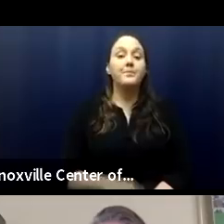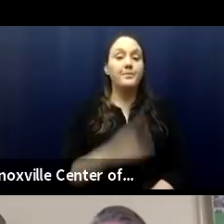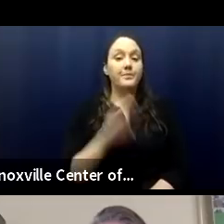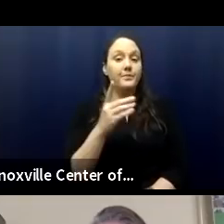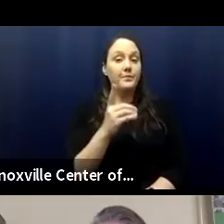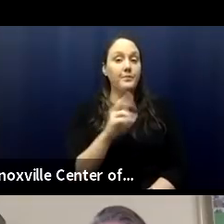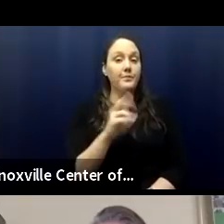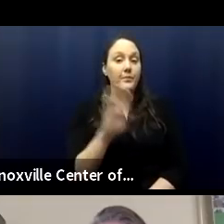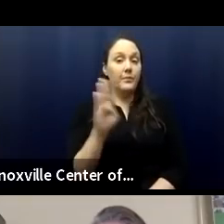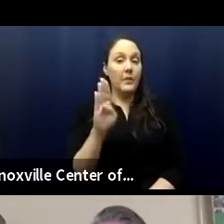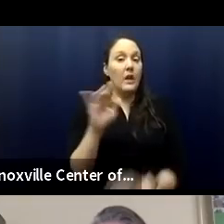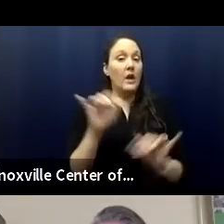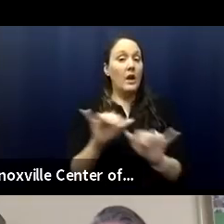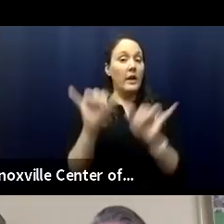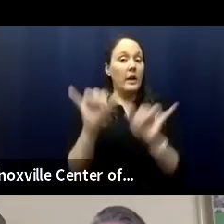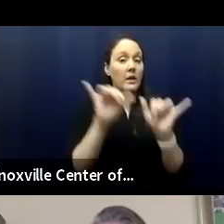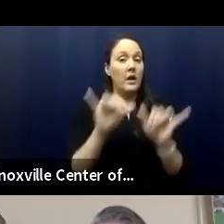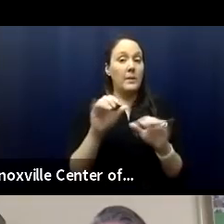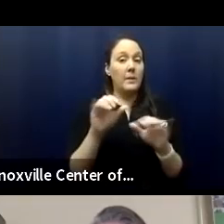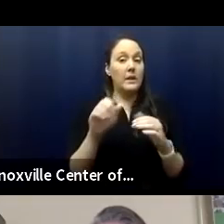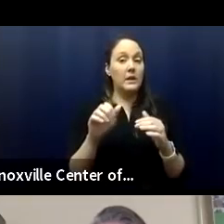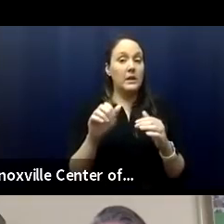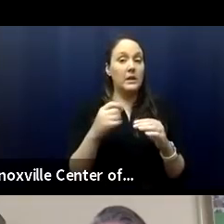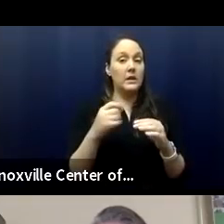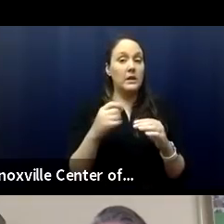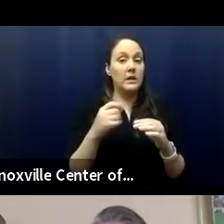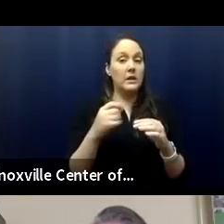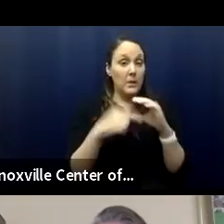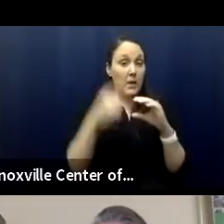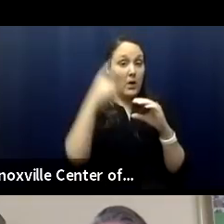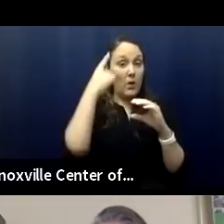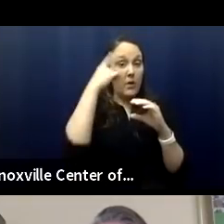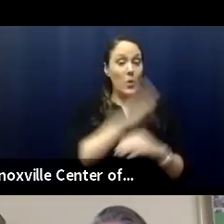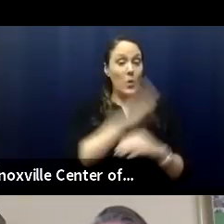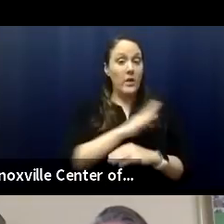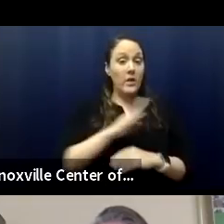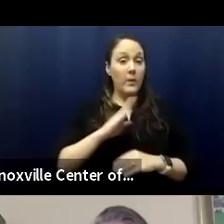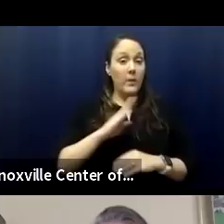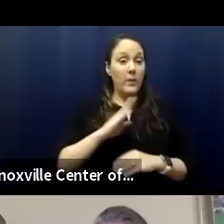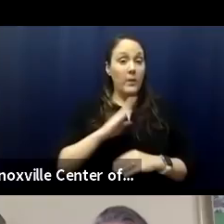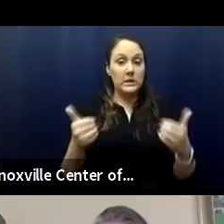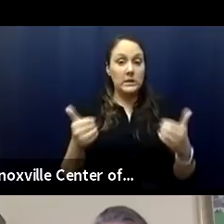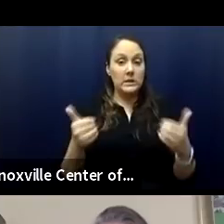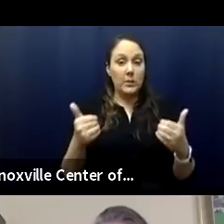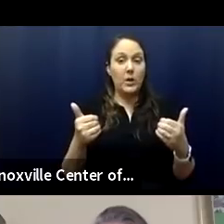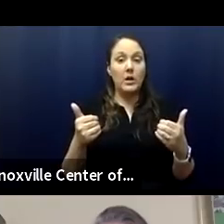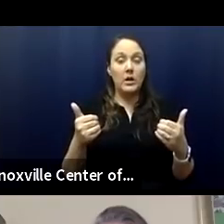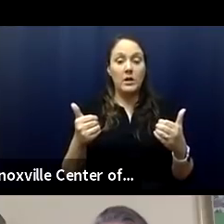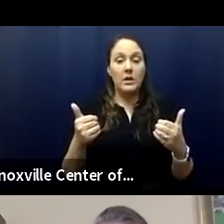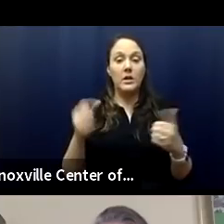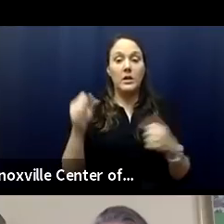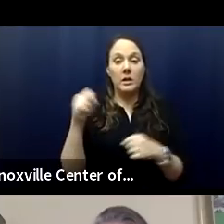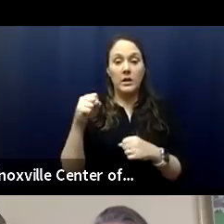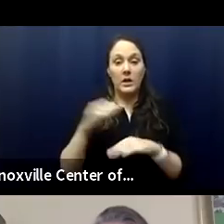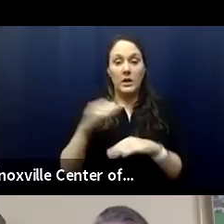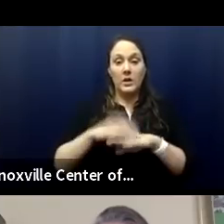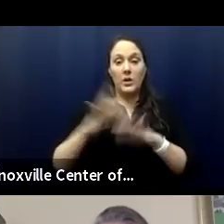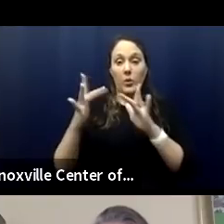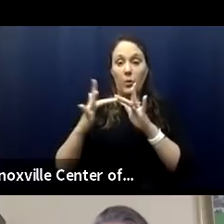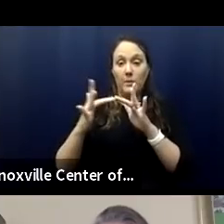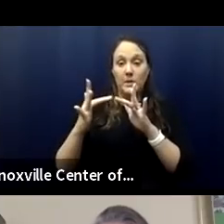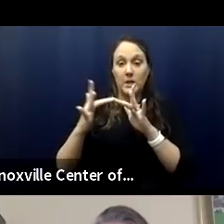common email. Is there a common email for the board? Right. So that's on separate. The Board of Health webpage on the COVID.Knox